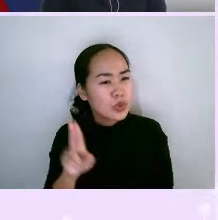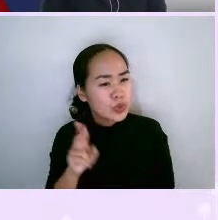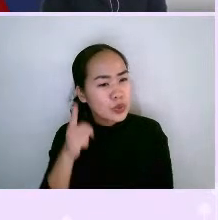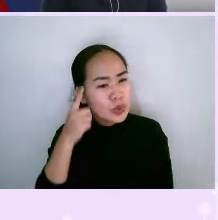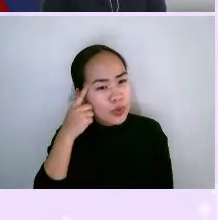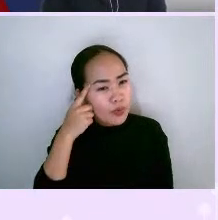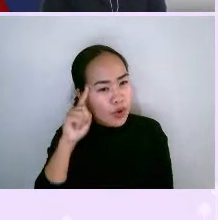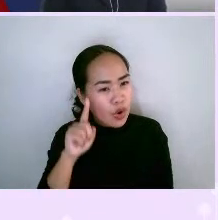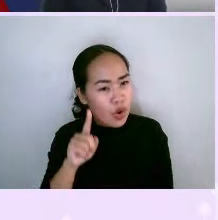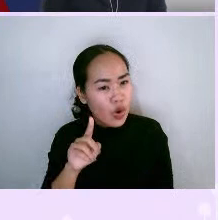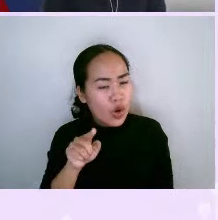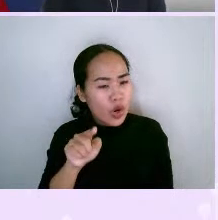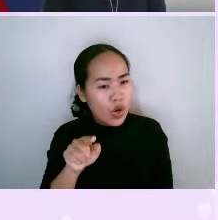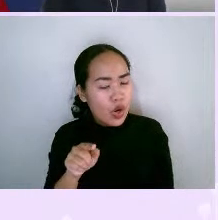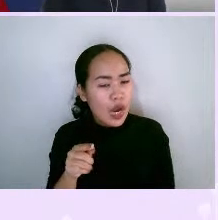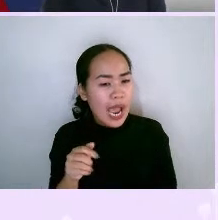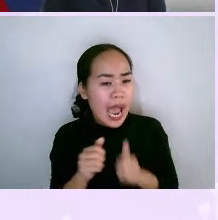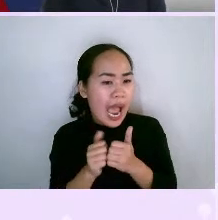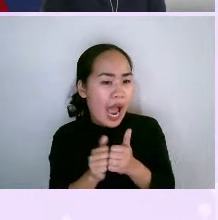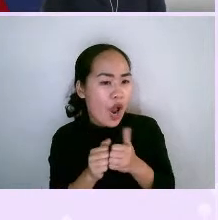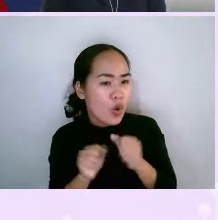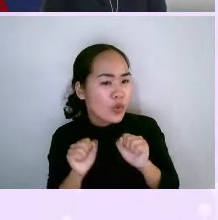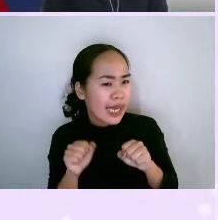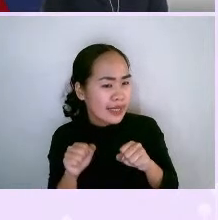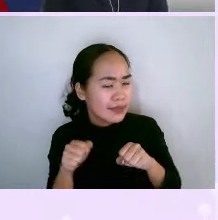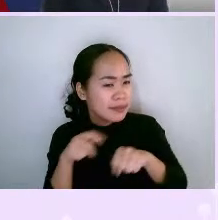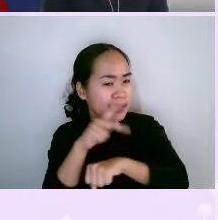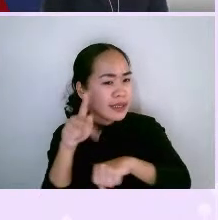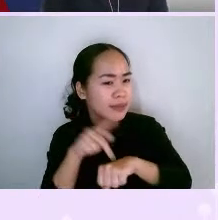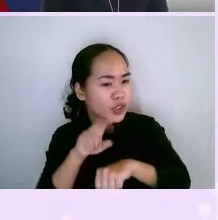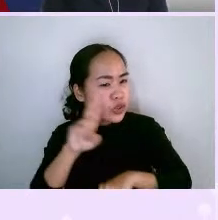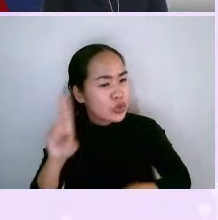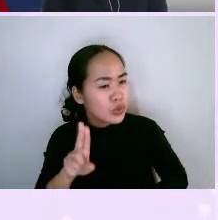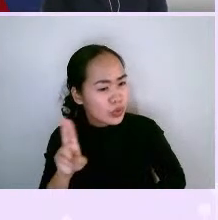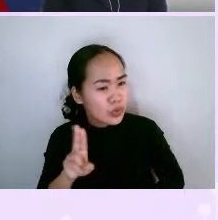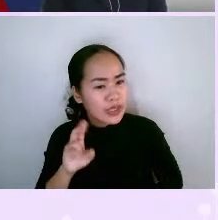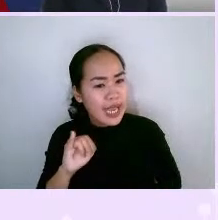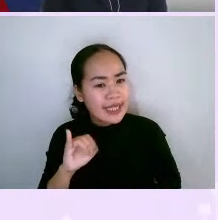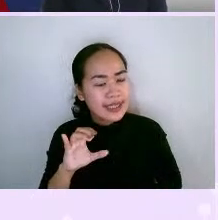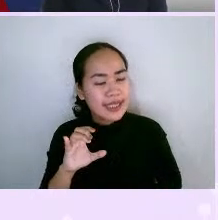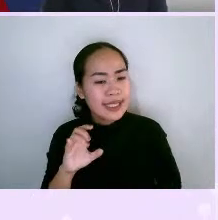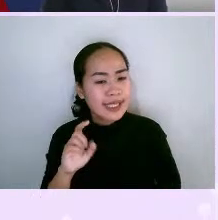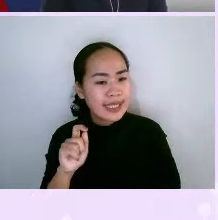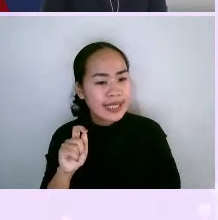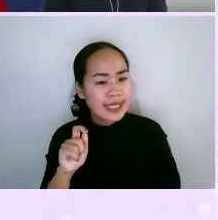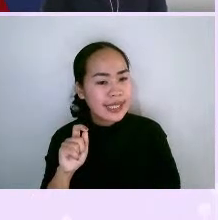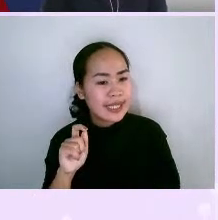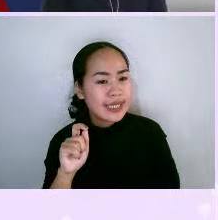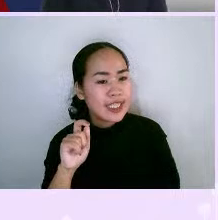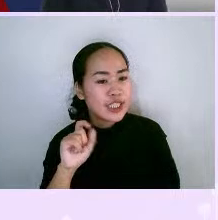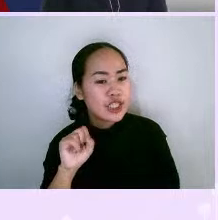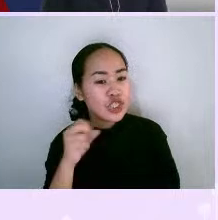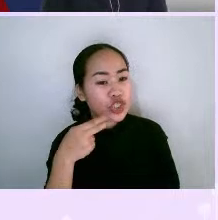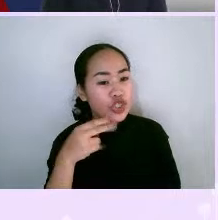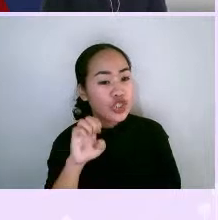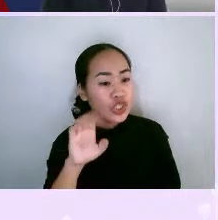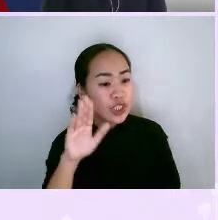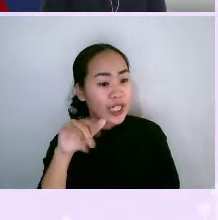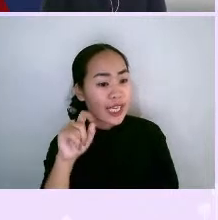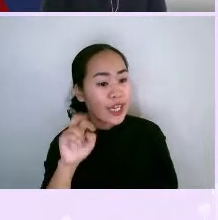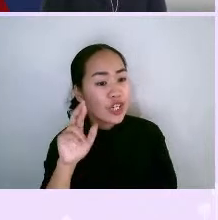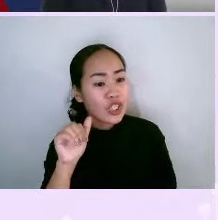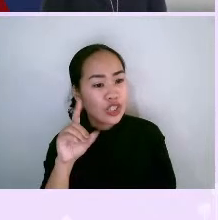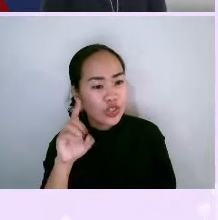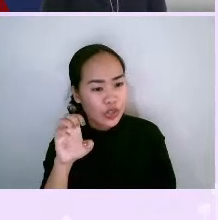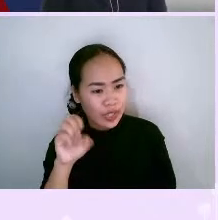in-country interventions of the ICT's She Trades. This is an initiative which aims to